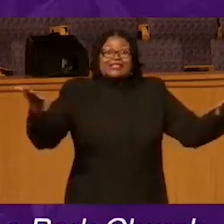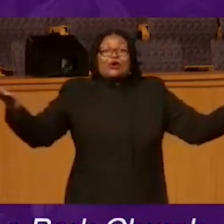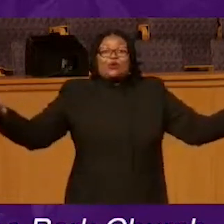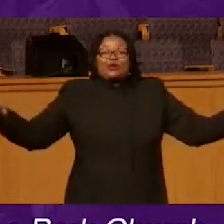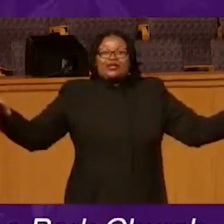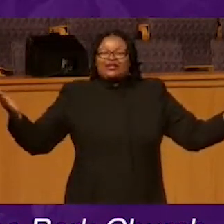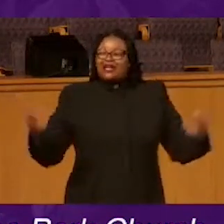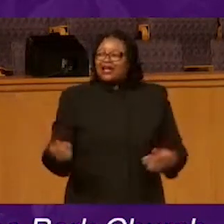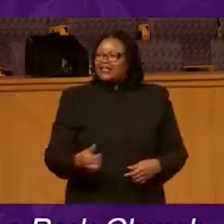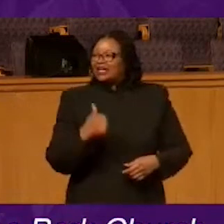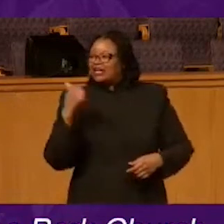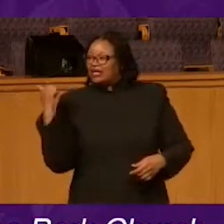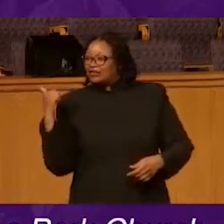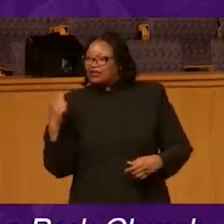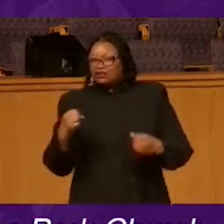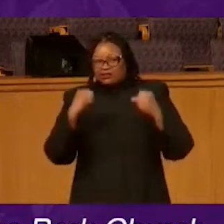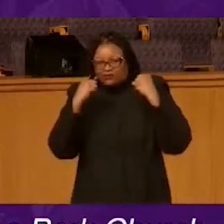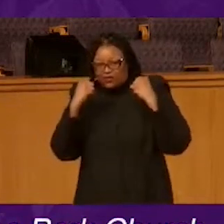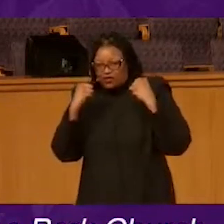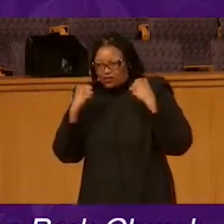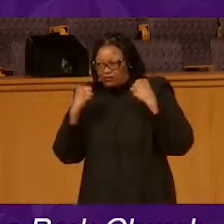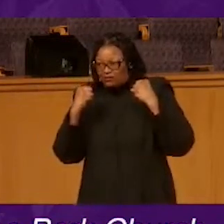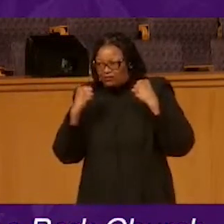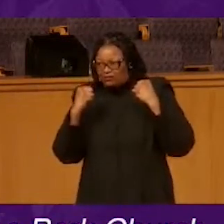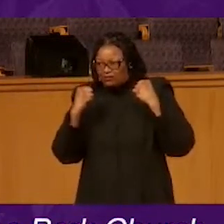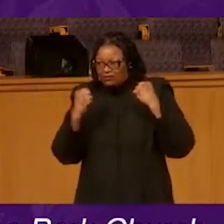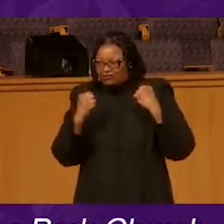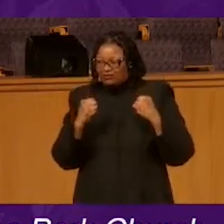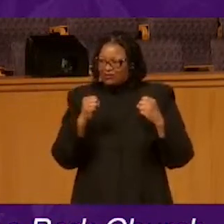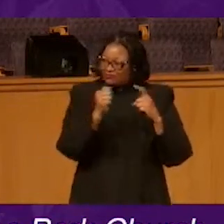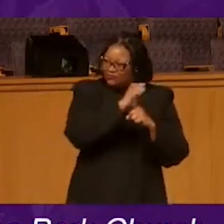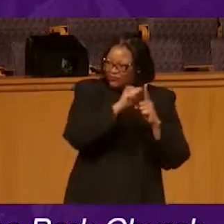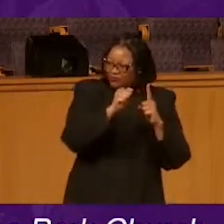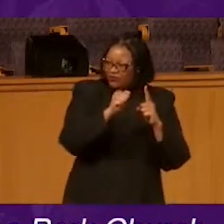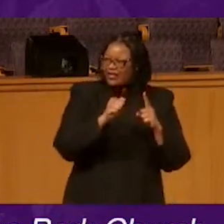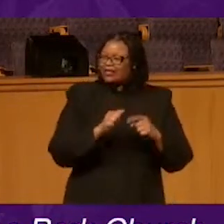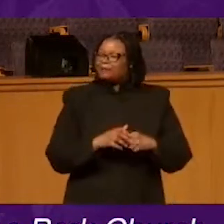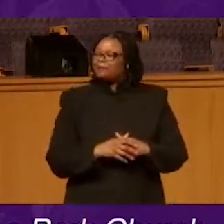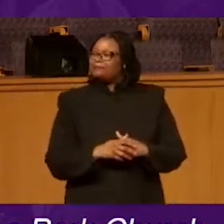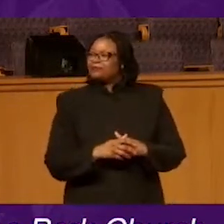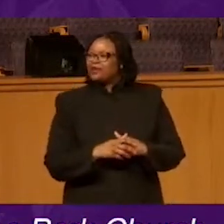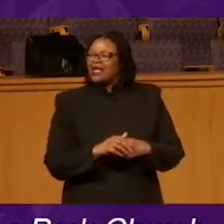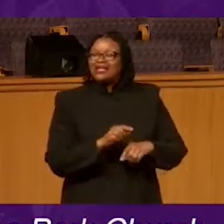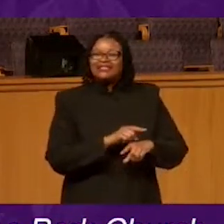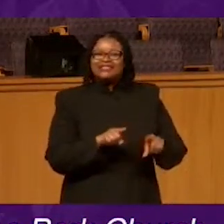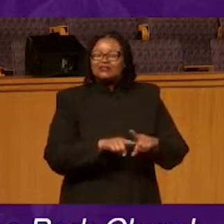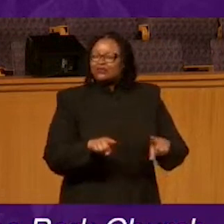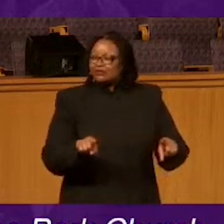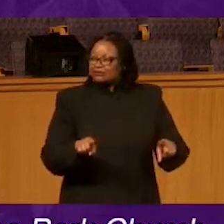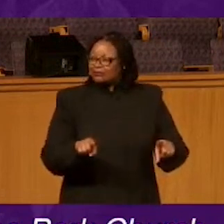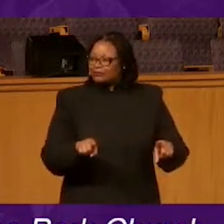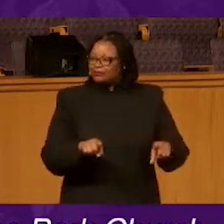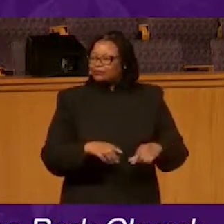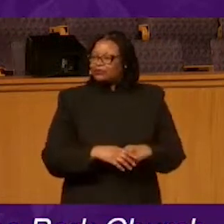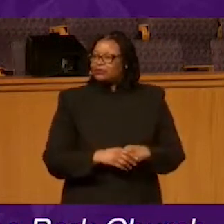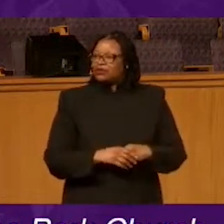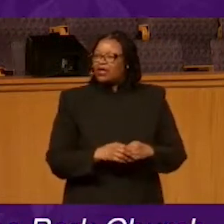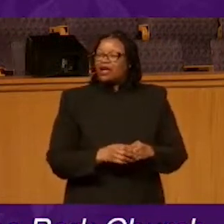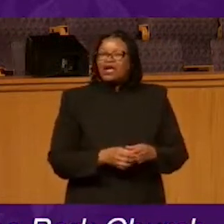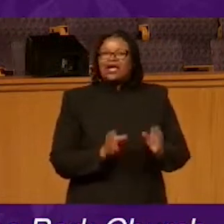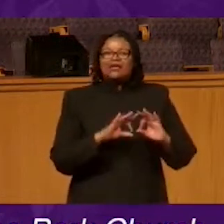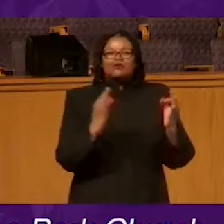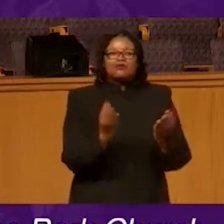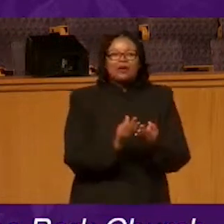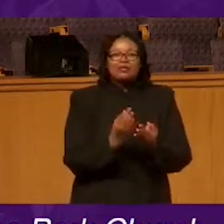world fist clenched. Into the world differently. And while families are